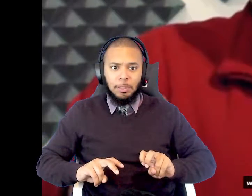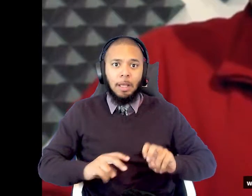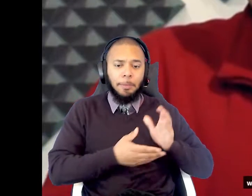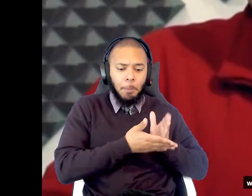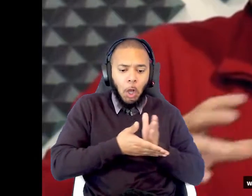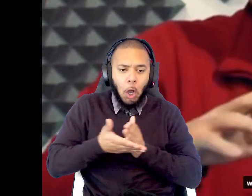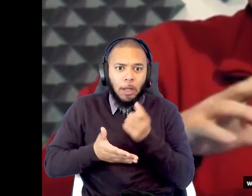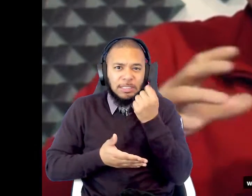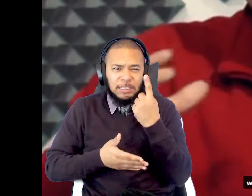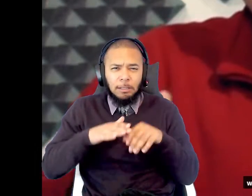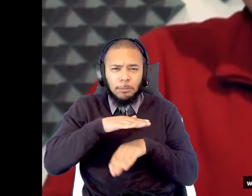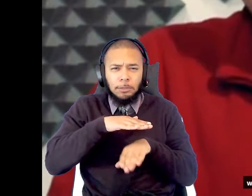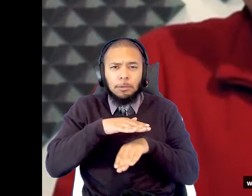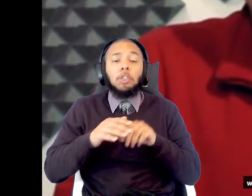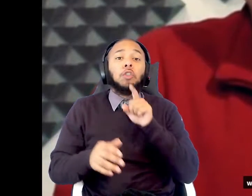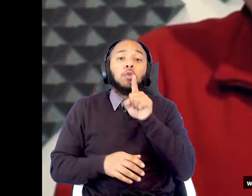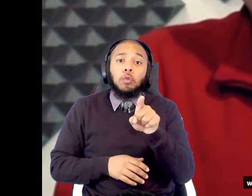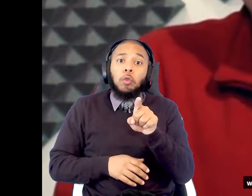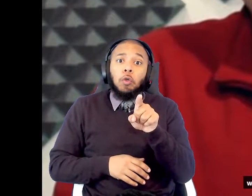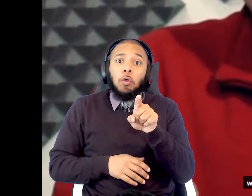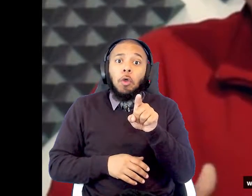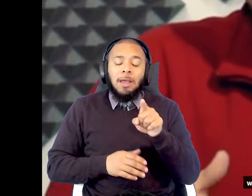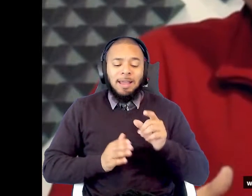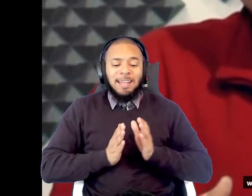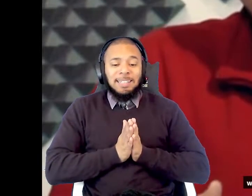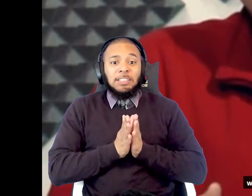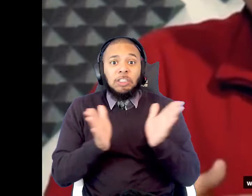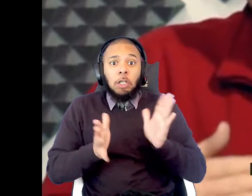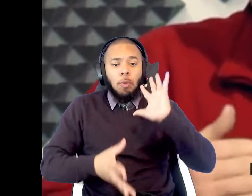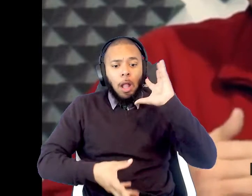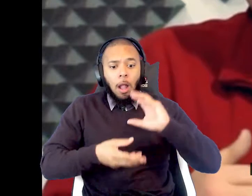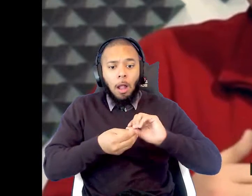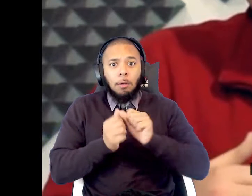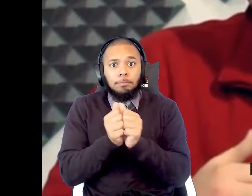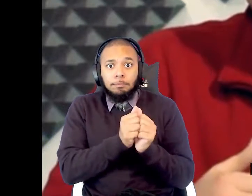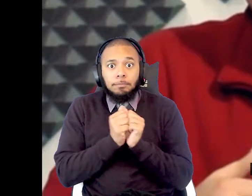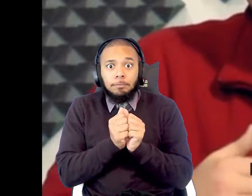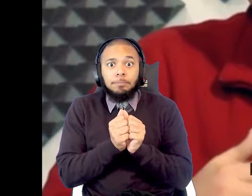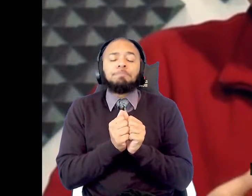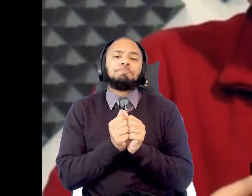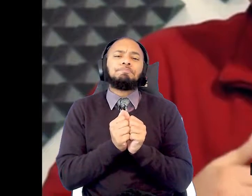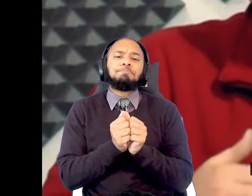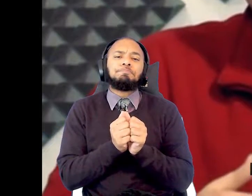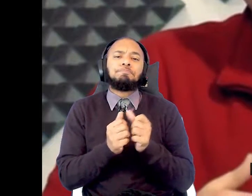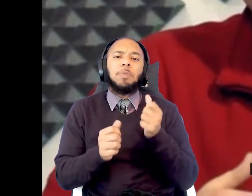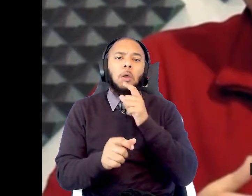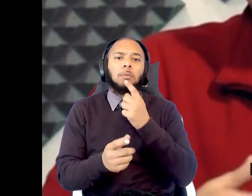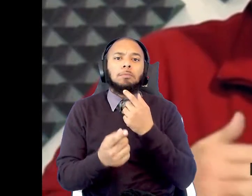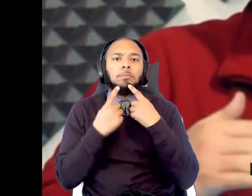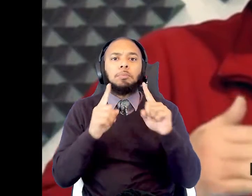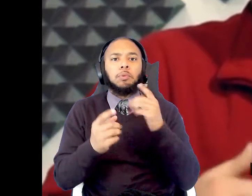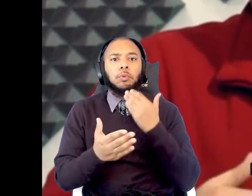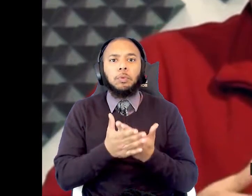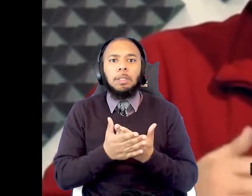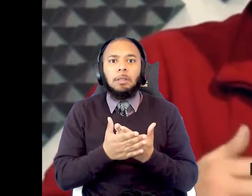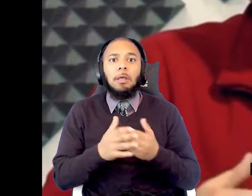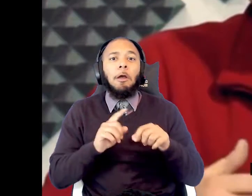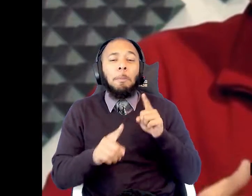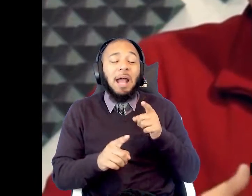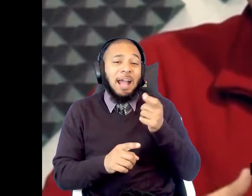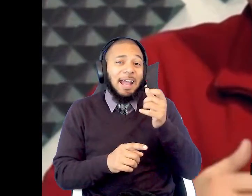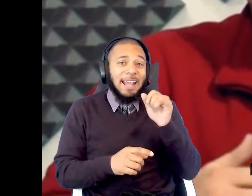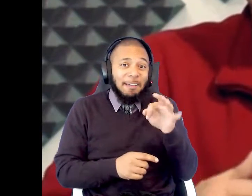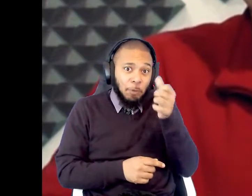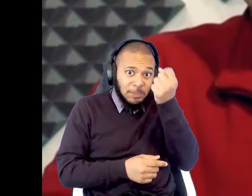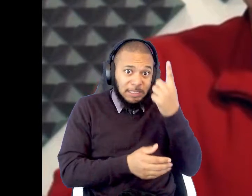yes, it works in a great cohesive way, understanding the elemental ways that persuasion works is going to help you